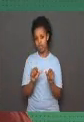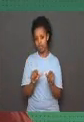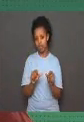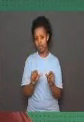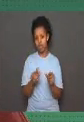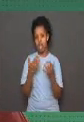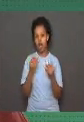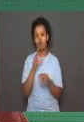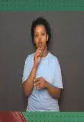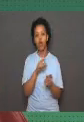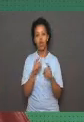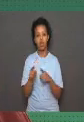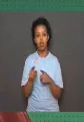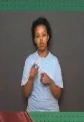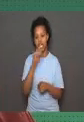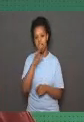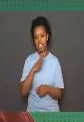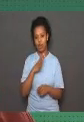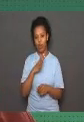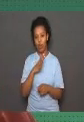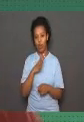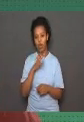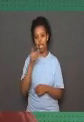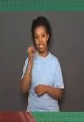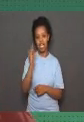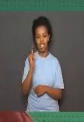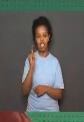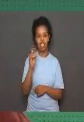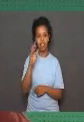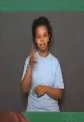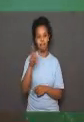lesson by talking about human reflex.